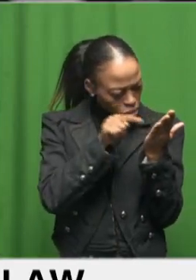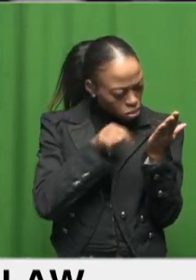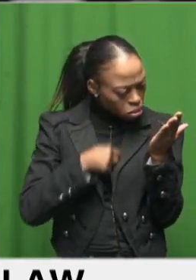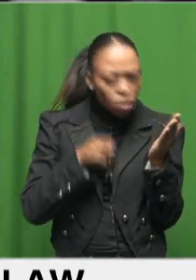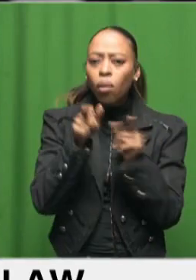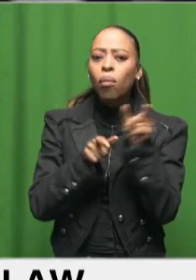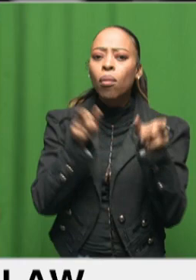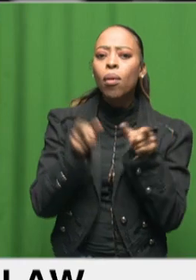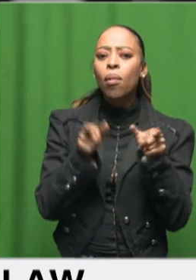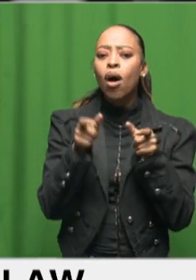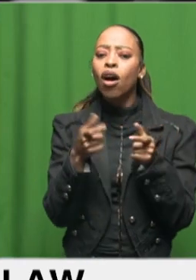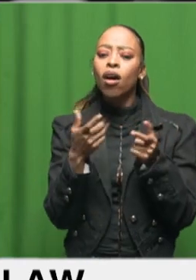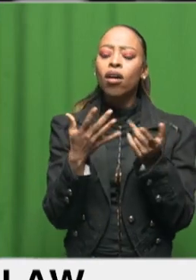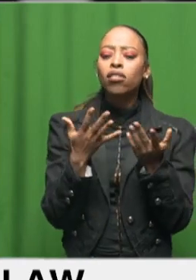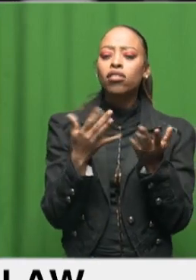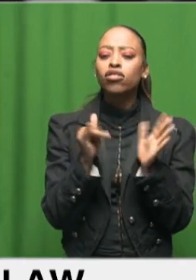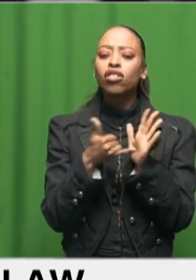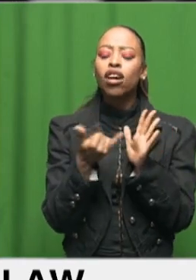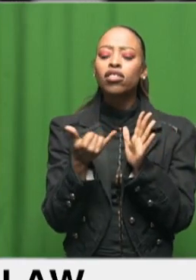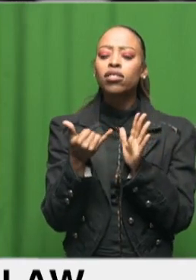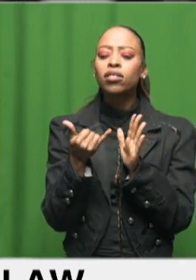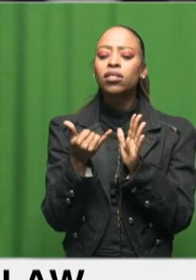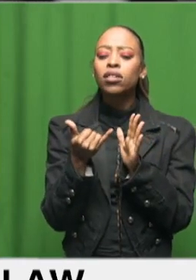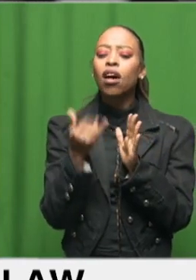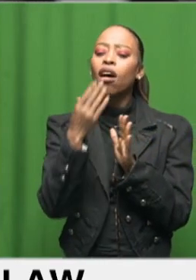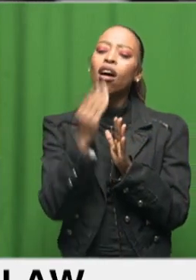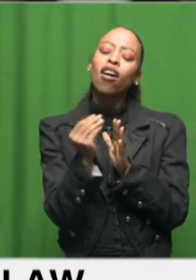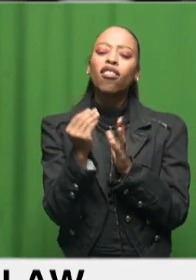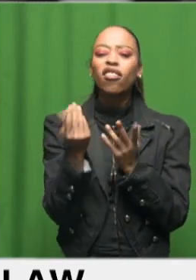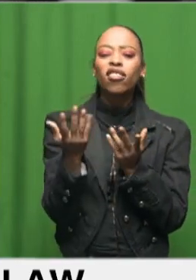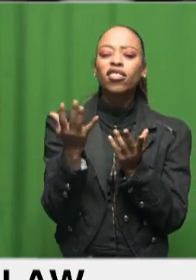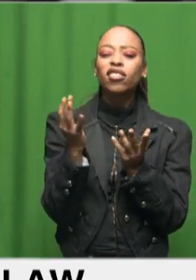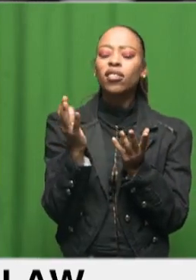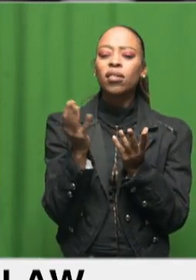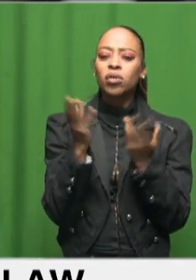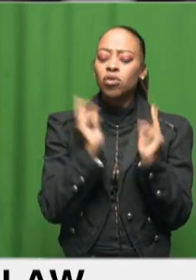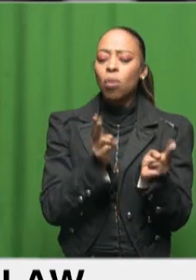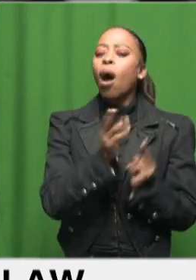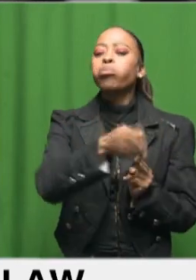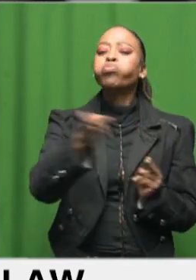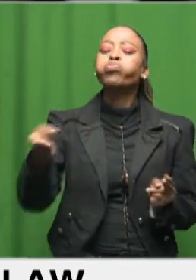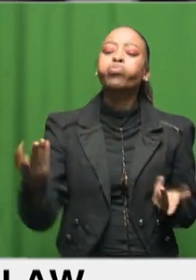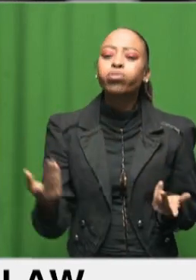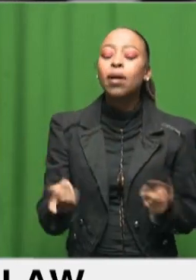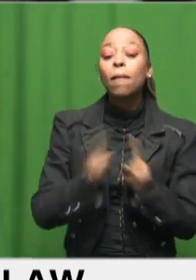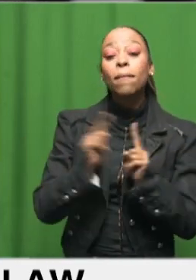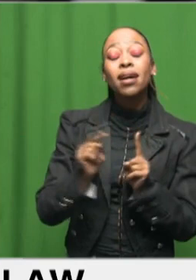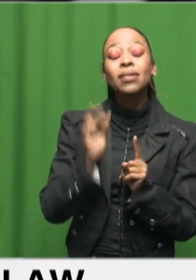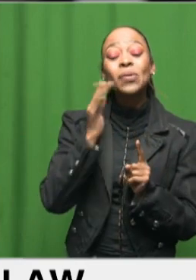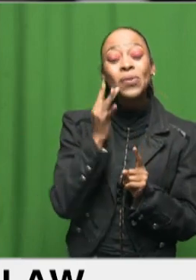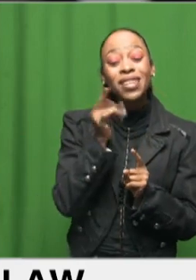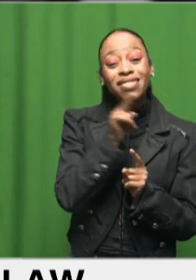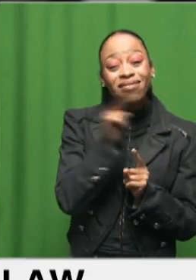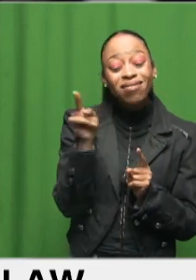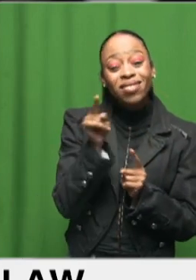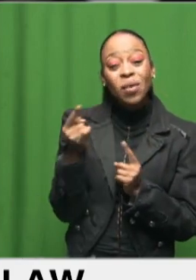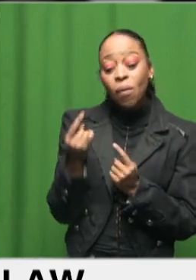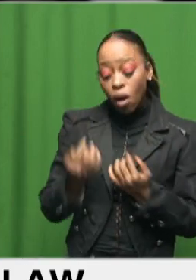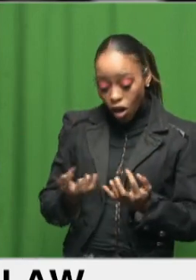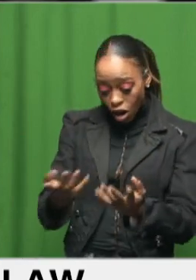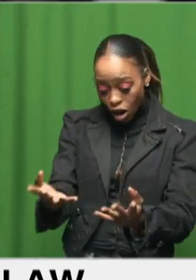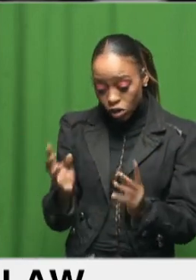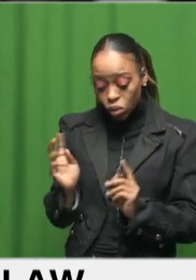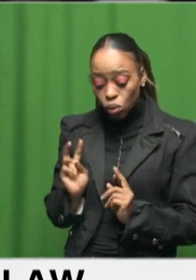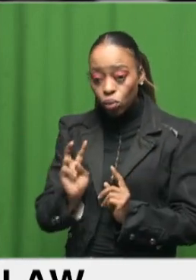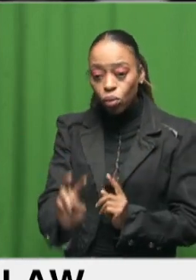generally would get expression, on platforms generally. Yes. And when are we going to get to a point